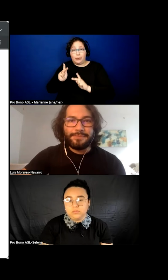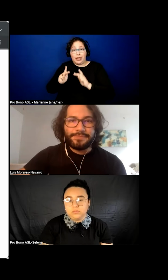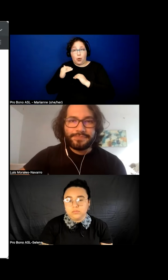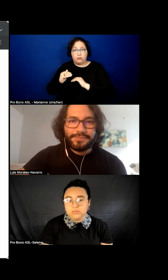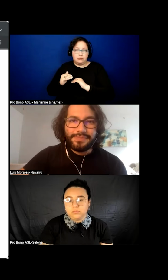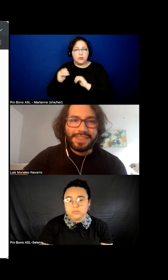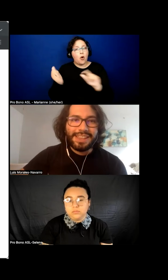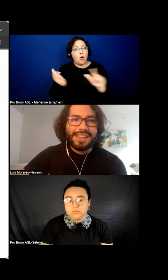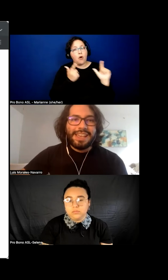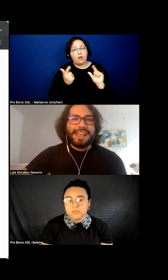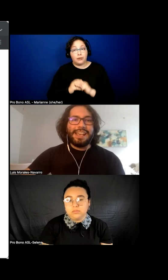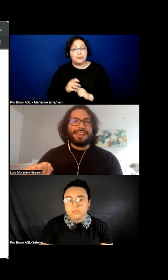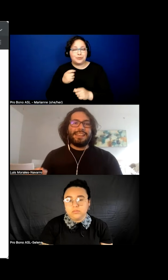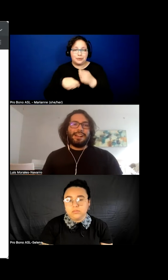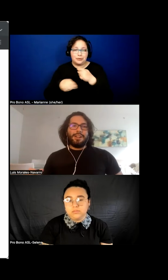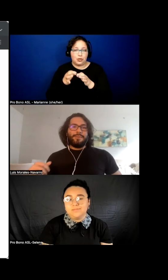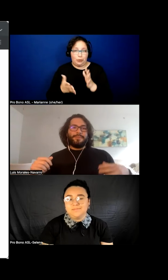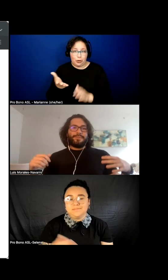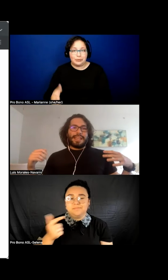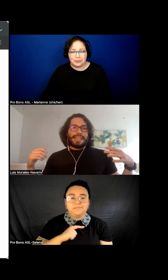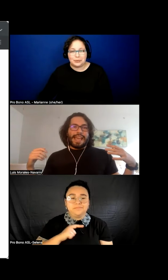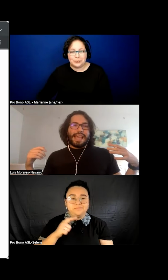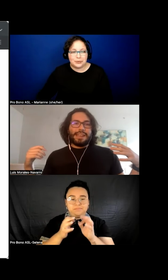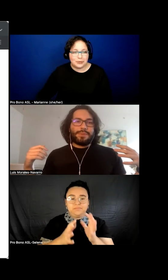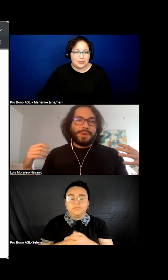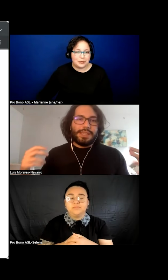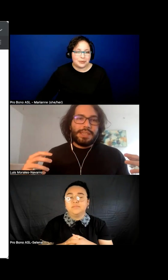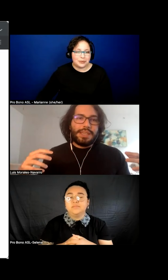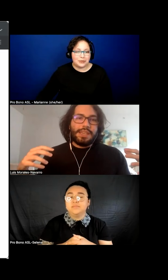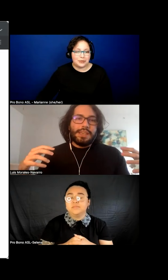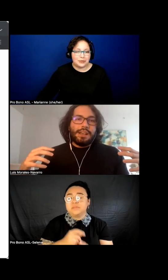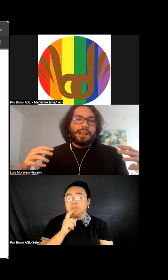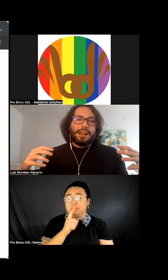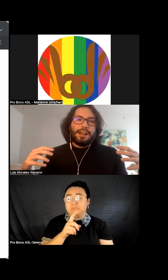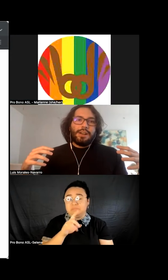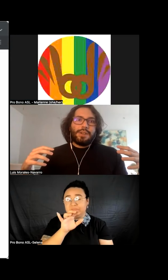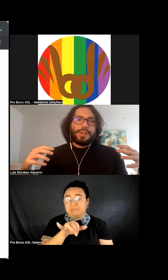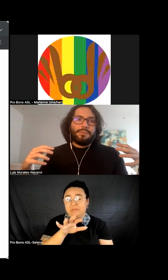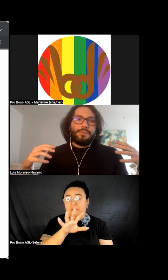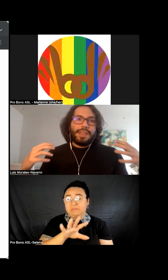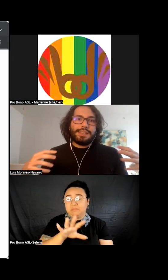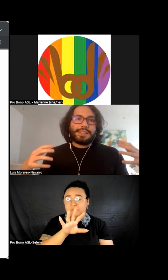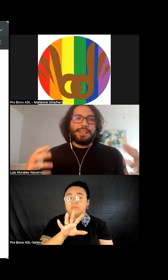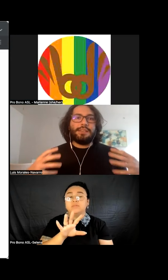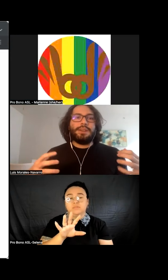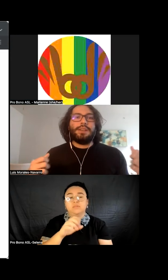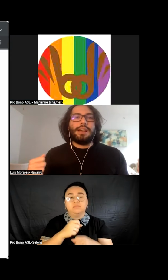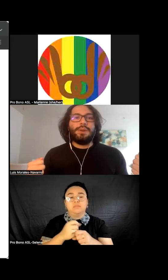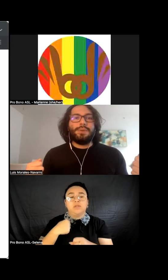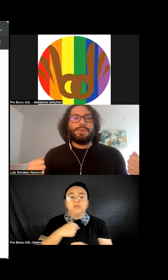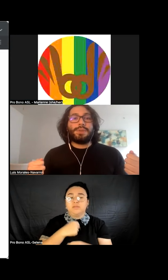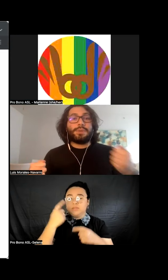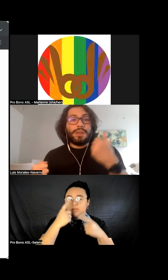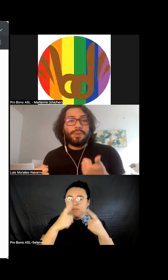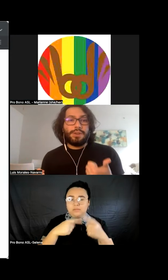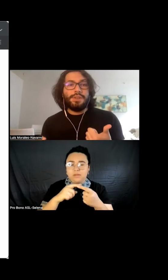endeavor. And that really made us think about